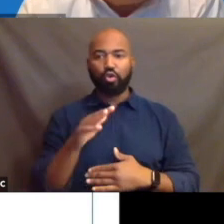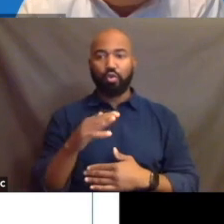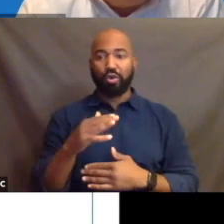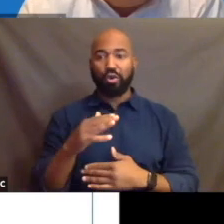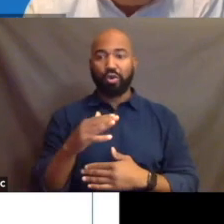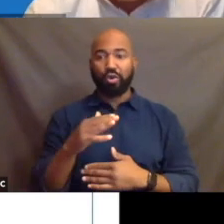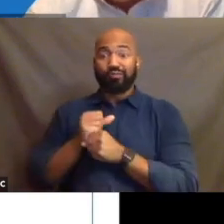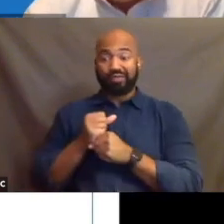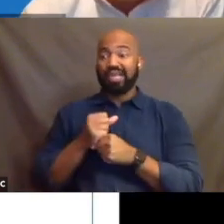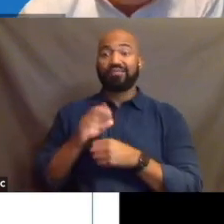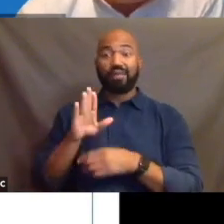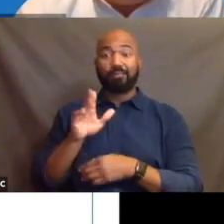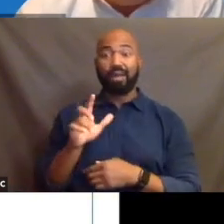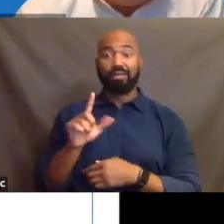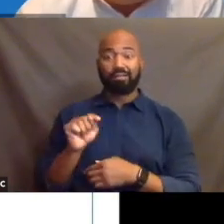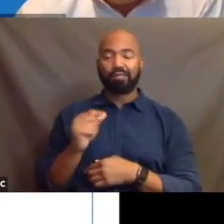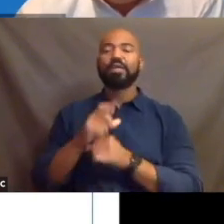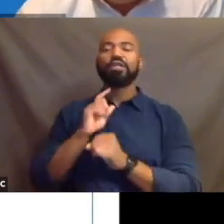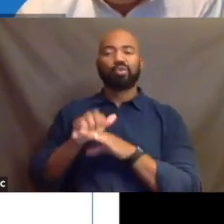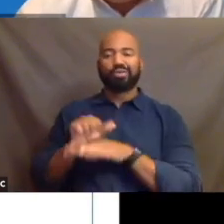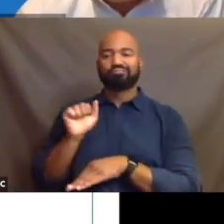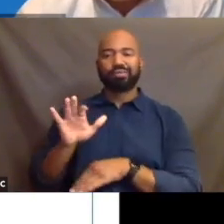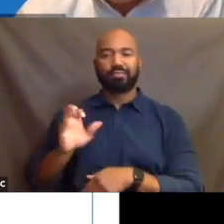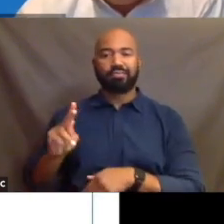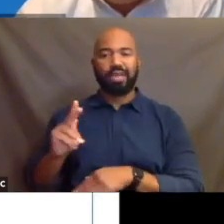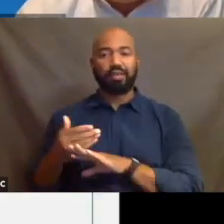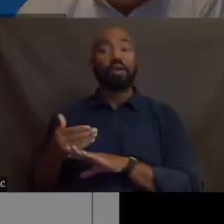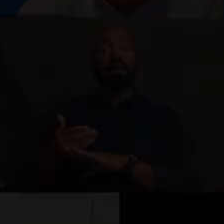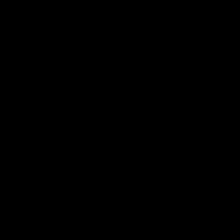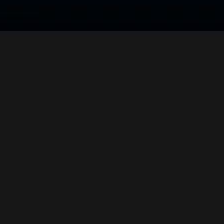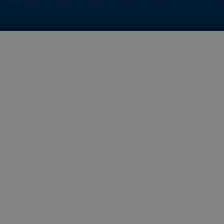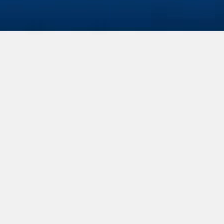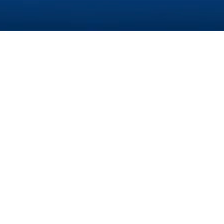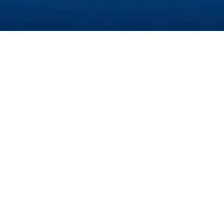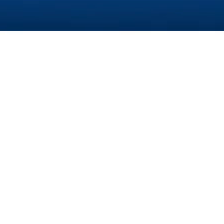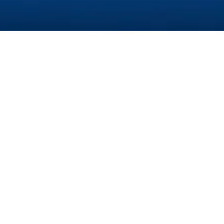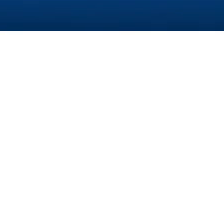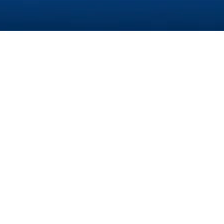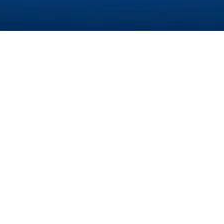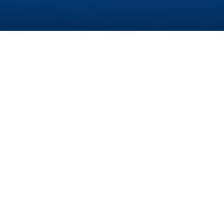make sure you get it back by 8 p.m. On Election Day, the 3rd.